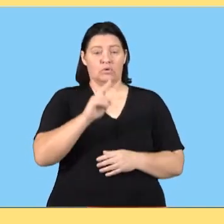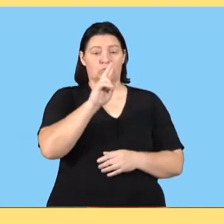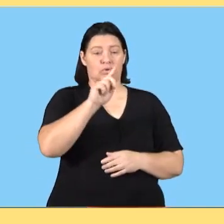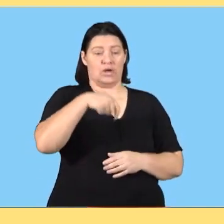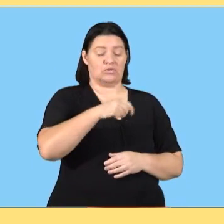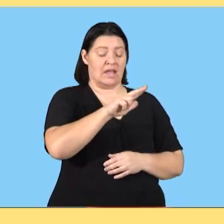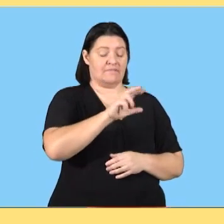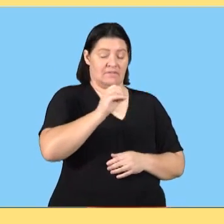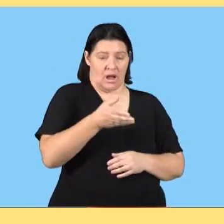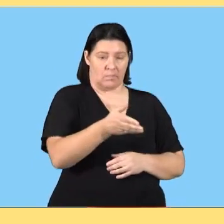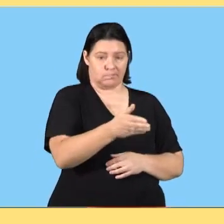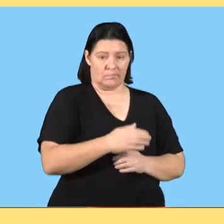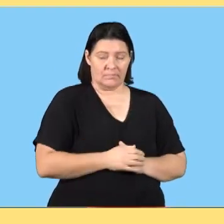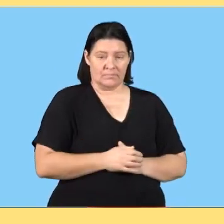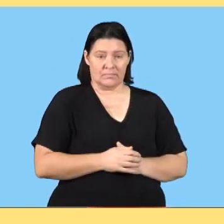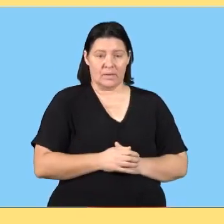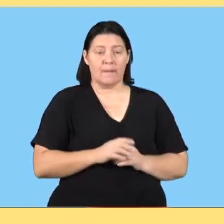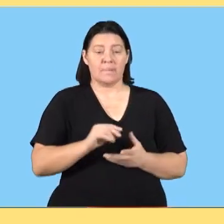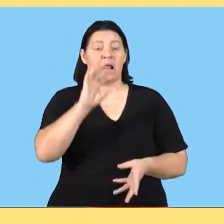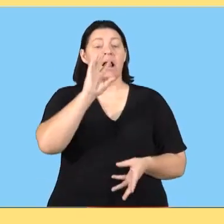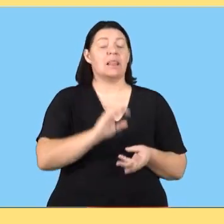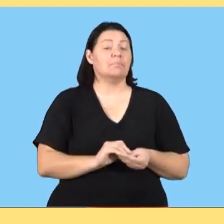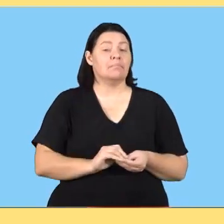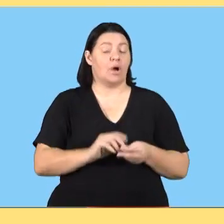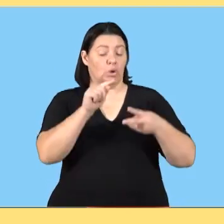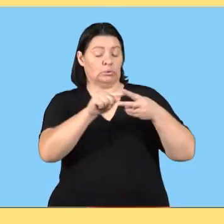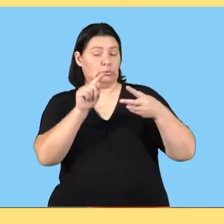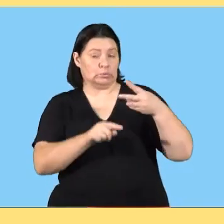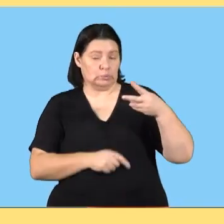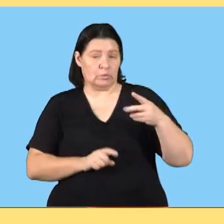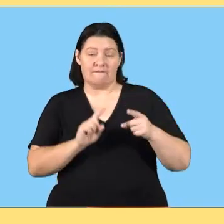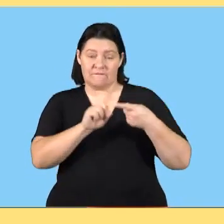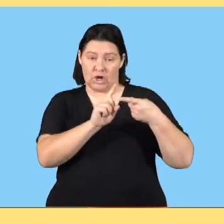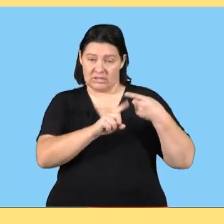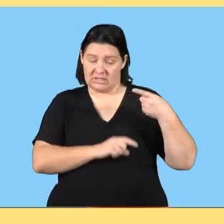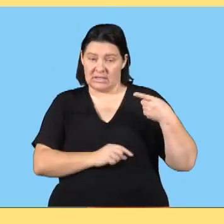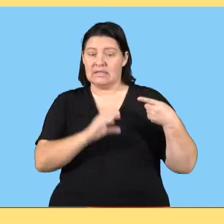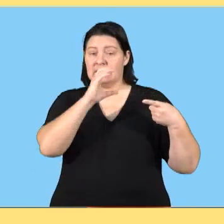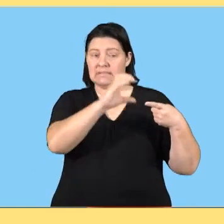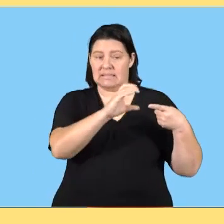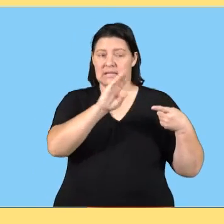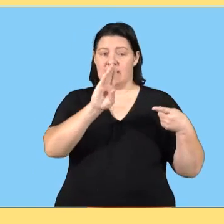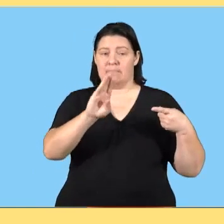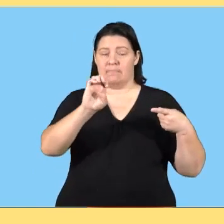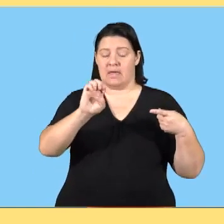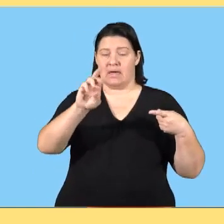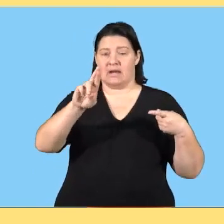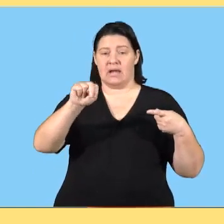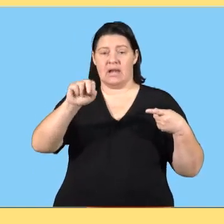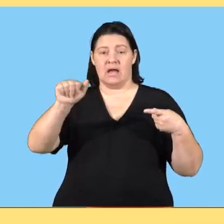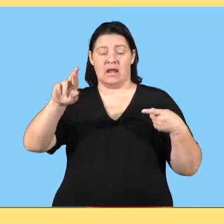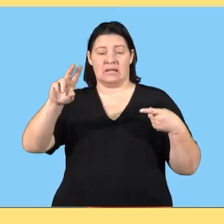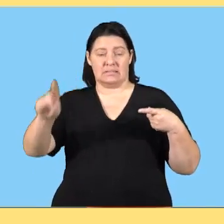your 2,850 is here. But it was made up of two debtors. The first one was C. Bernard